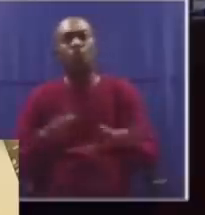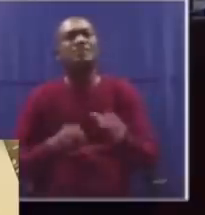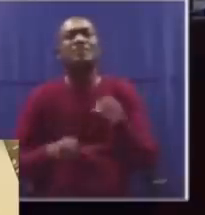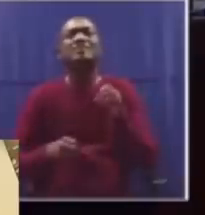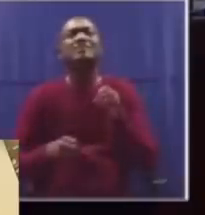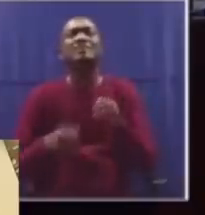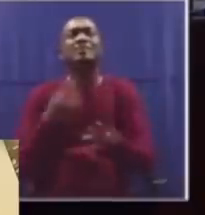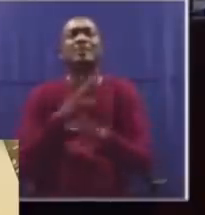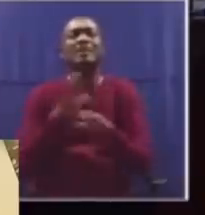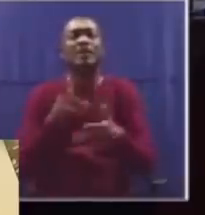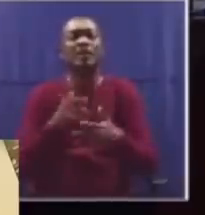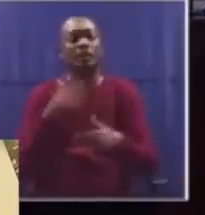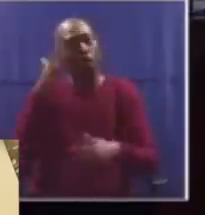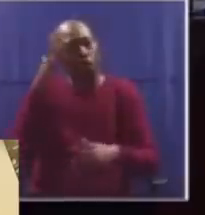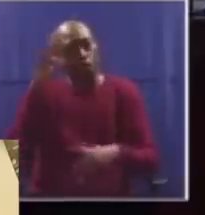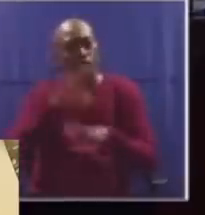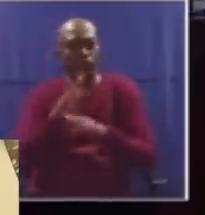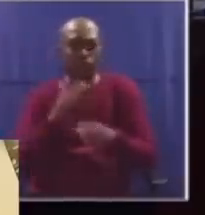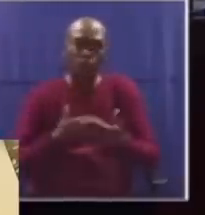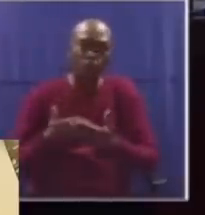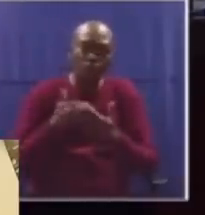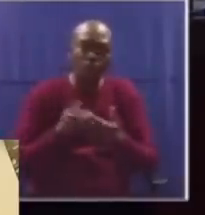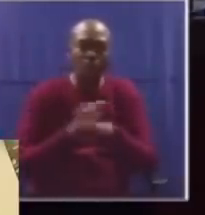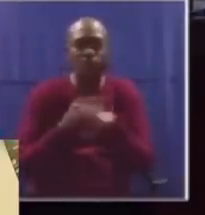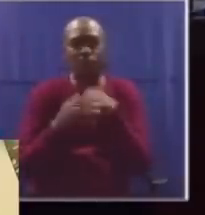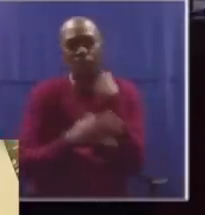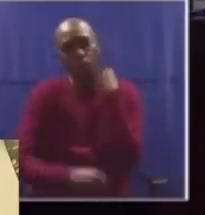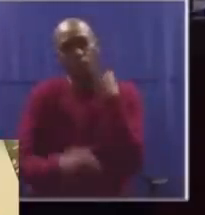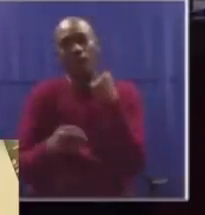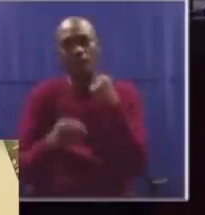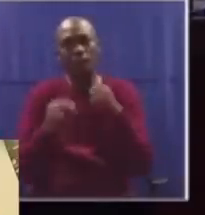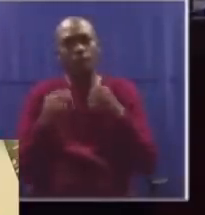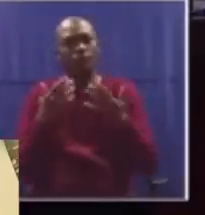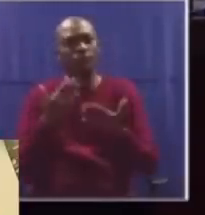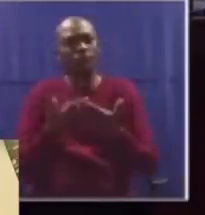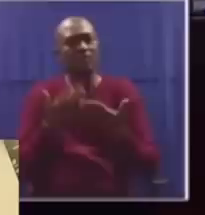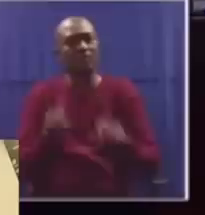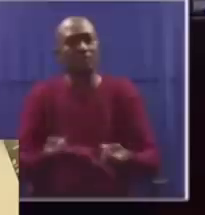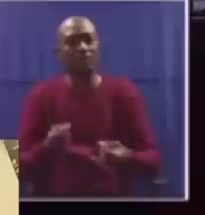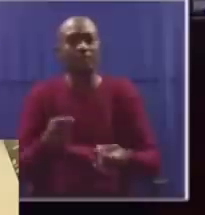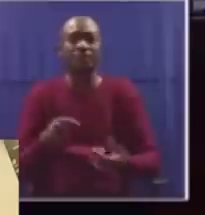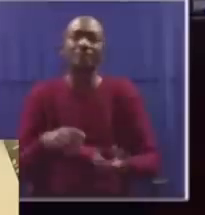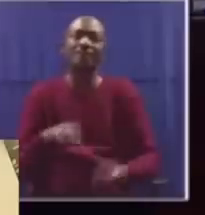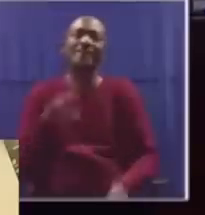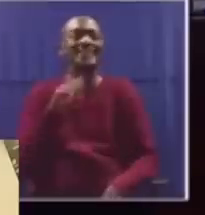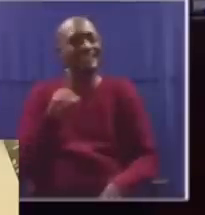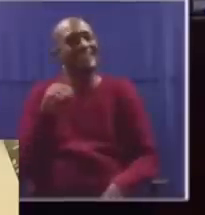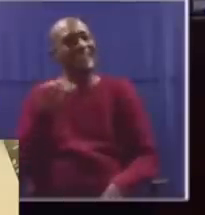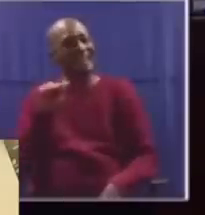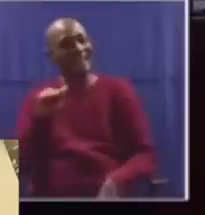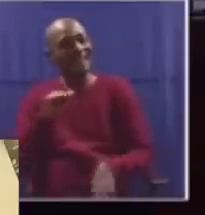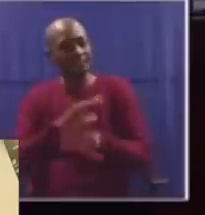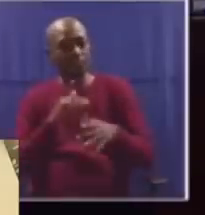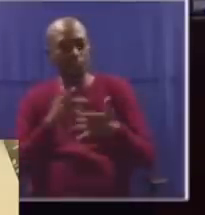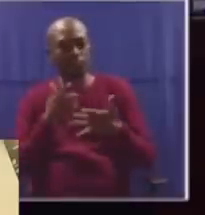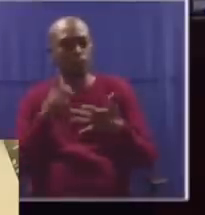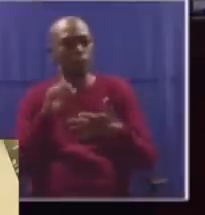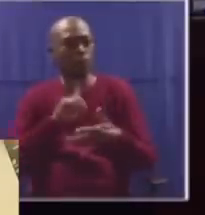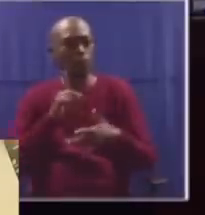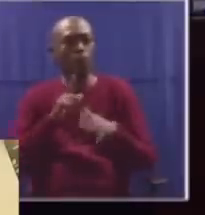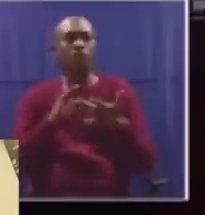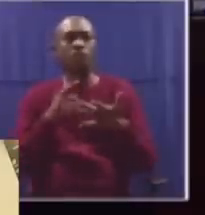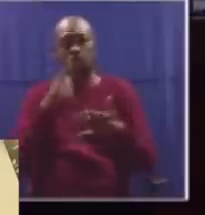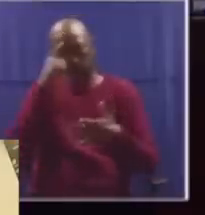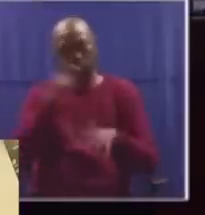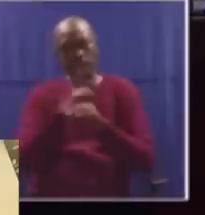government that cares for the poor and the vulnerable would have done. The DA has always believed in collaborating with the private